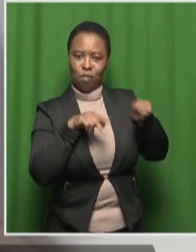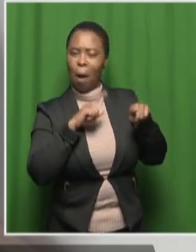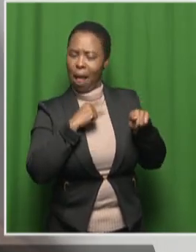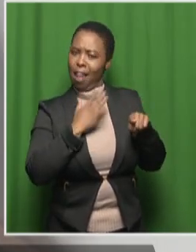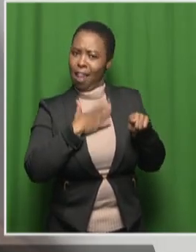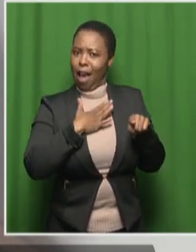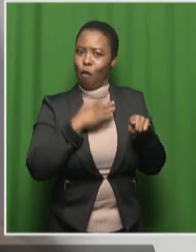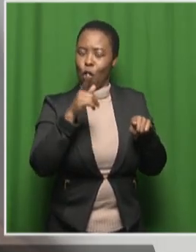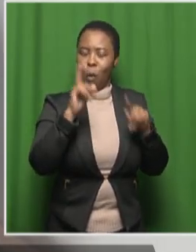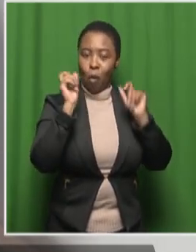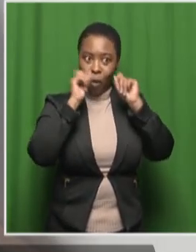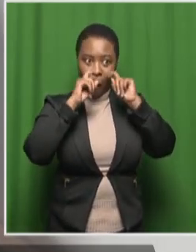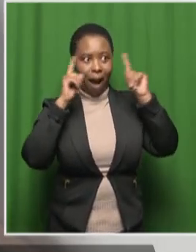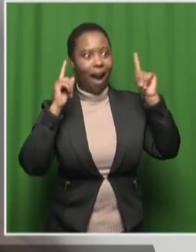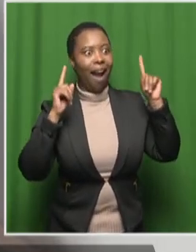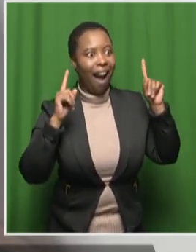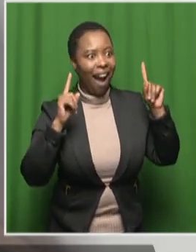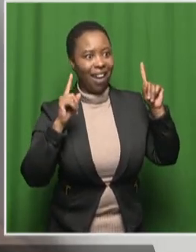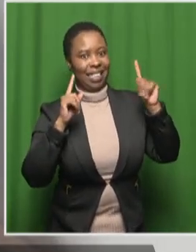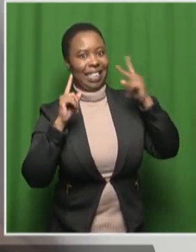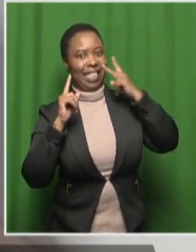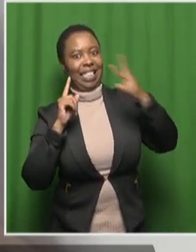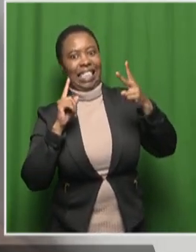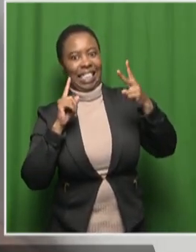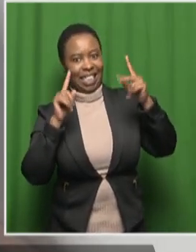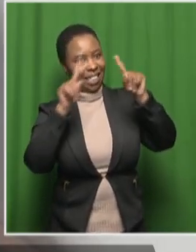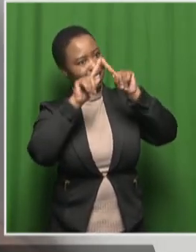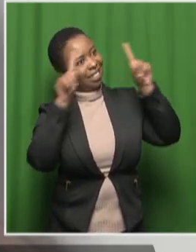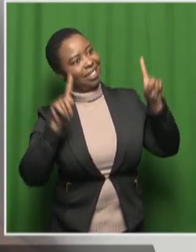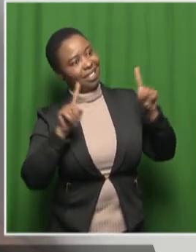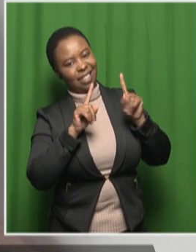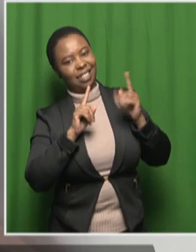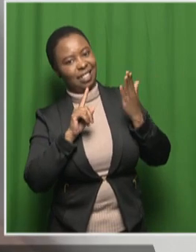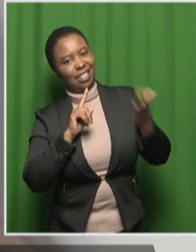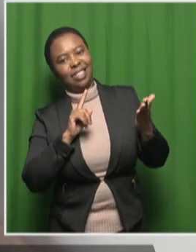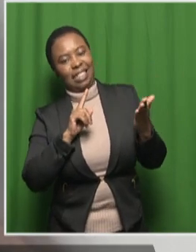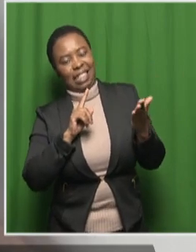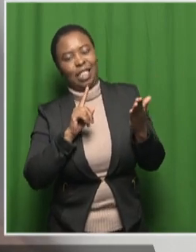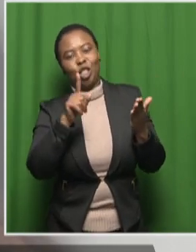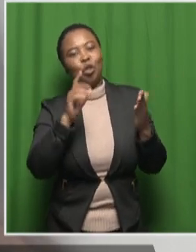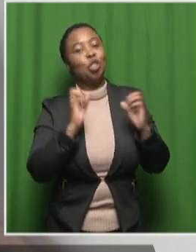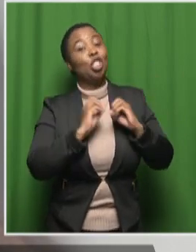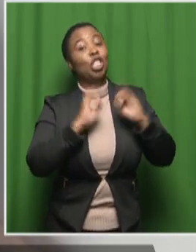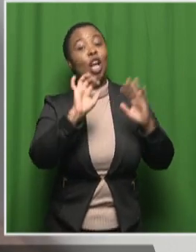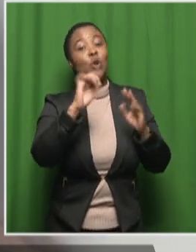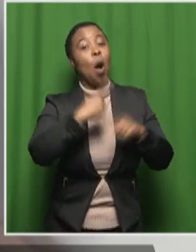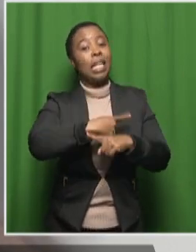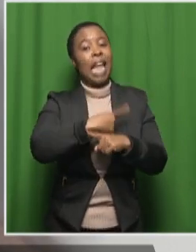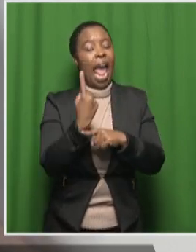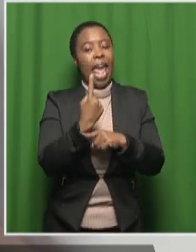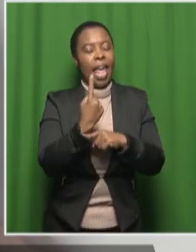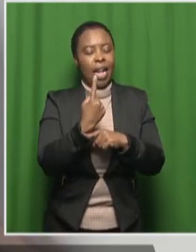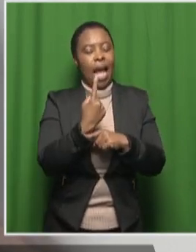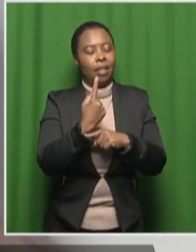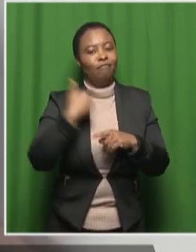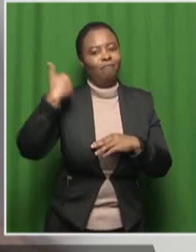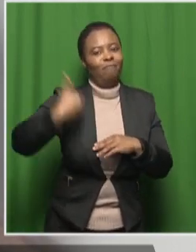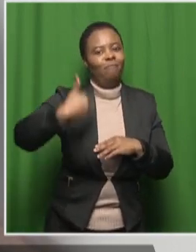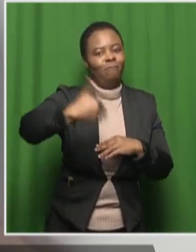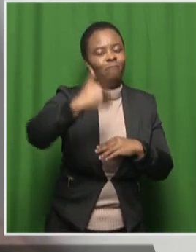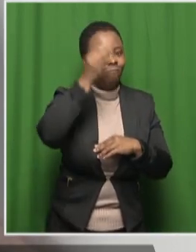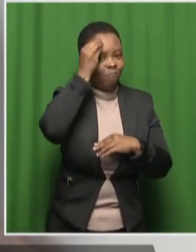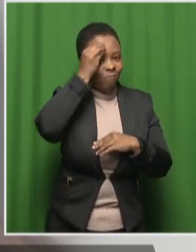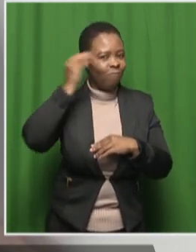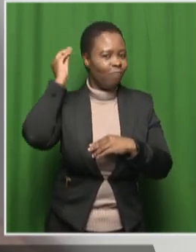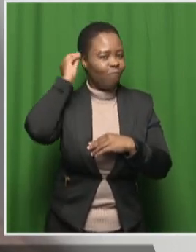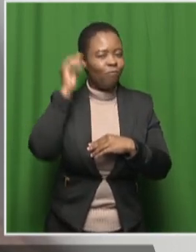you to wake up in front of this. I wanted to help you start your day. I want it to be a constant reminder of